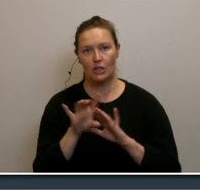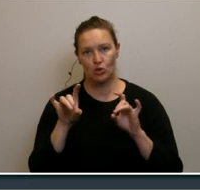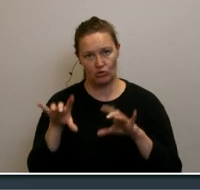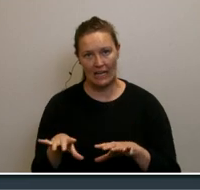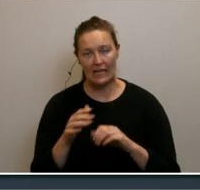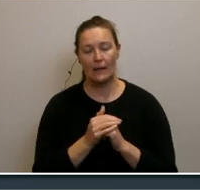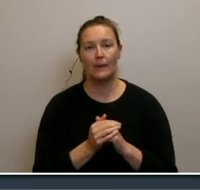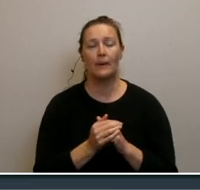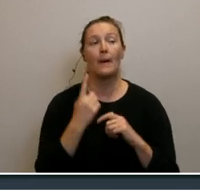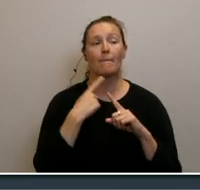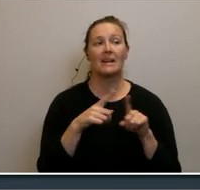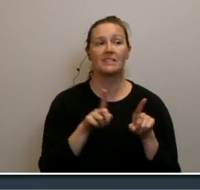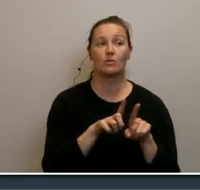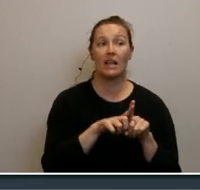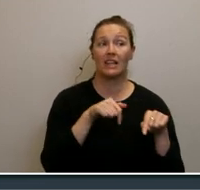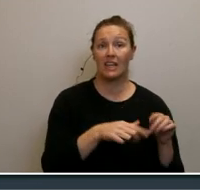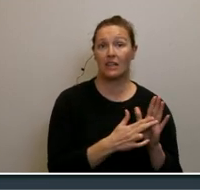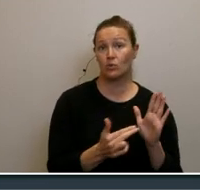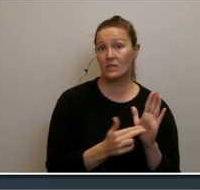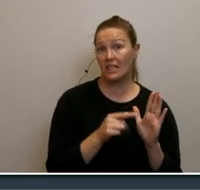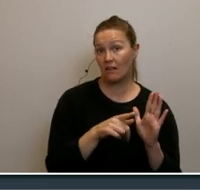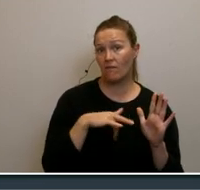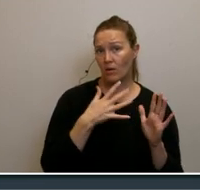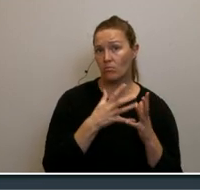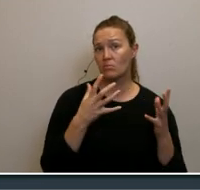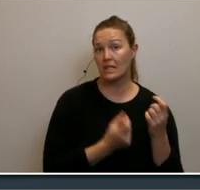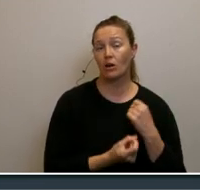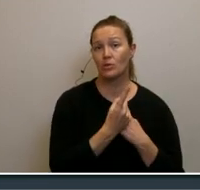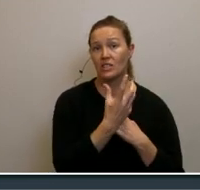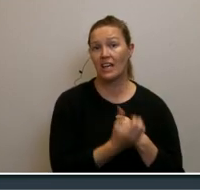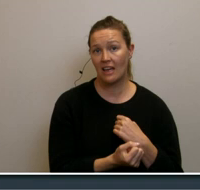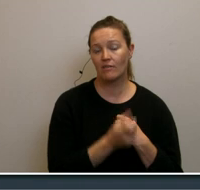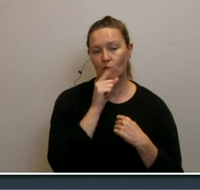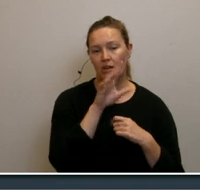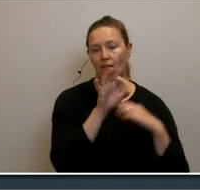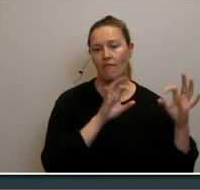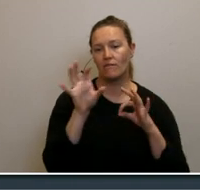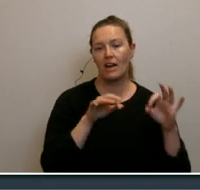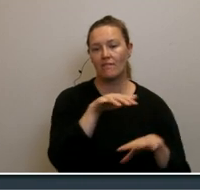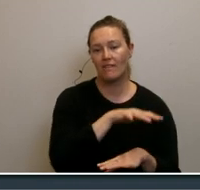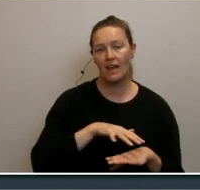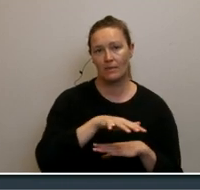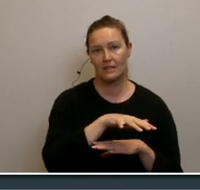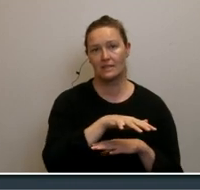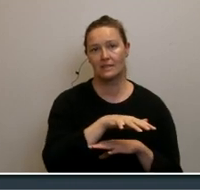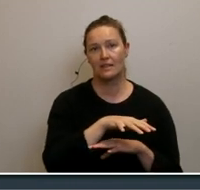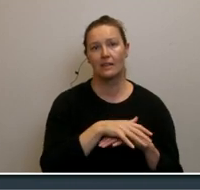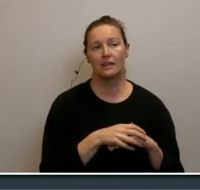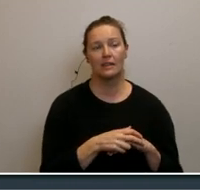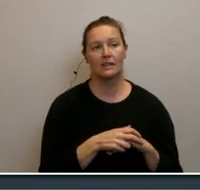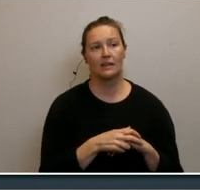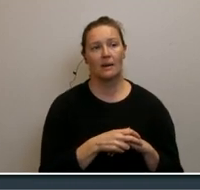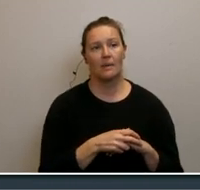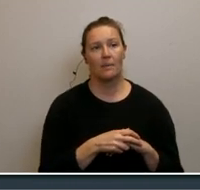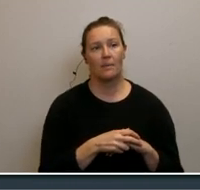but I also see it here as a major opportunity to invite families within our region,